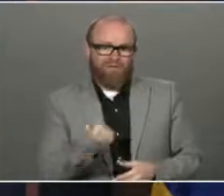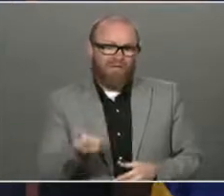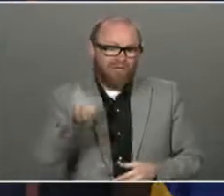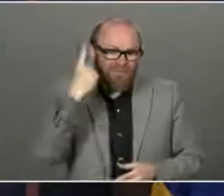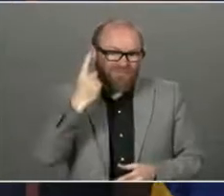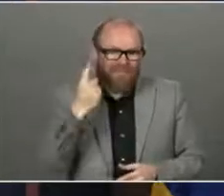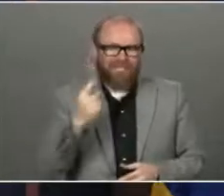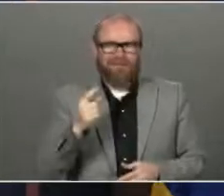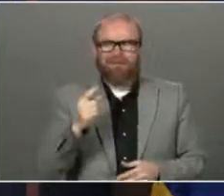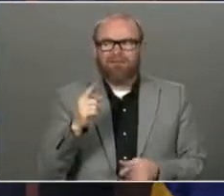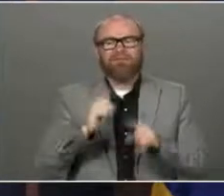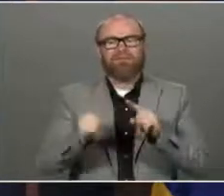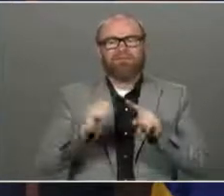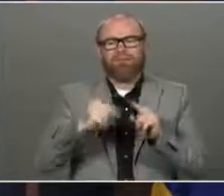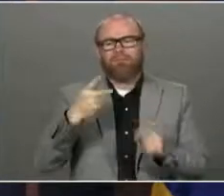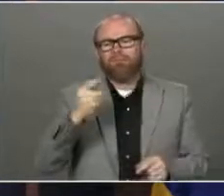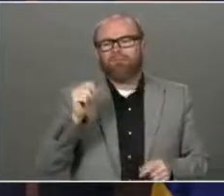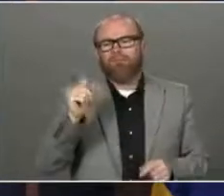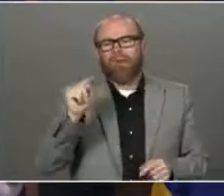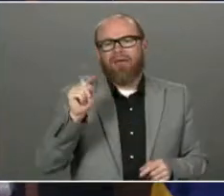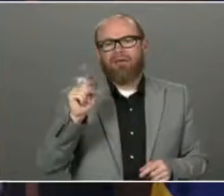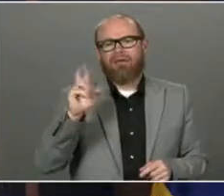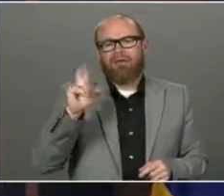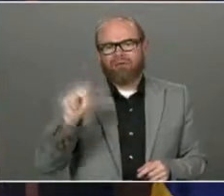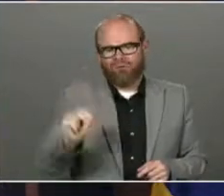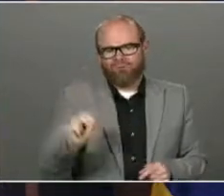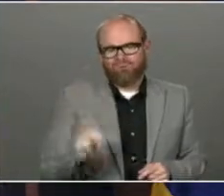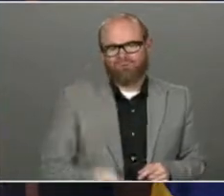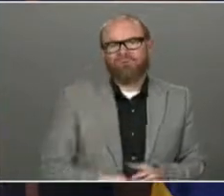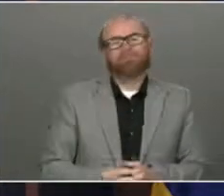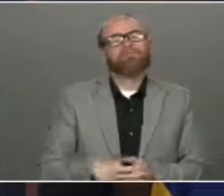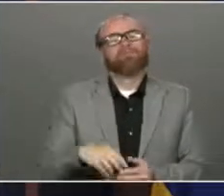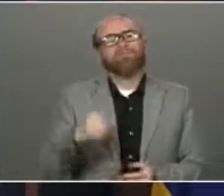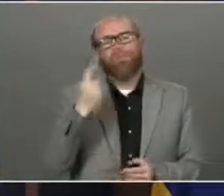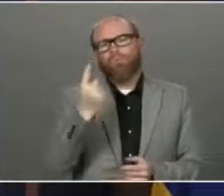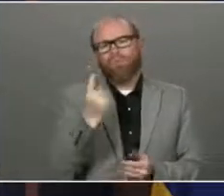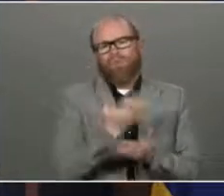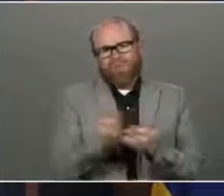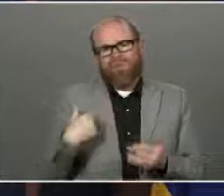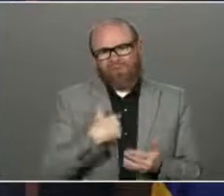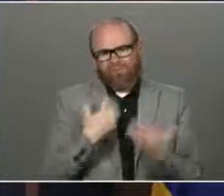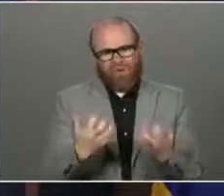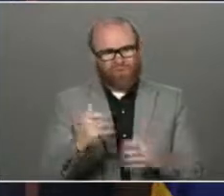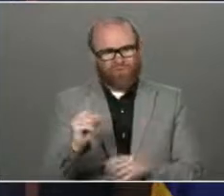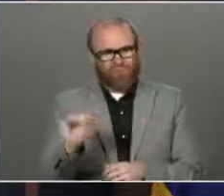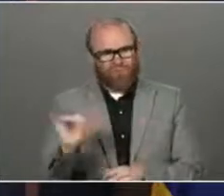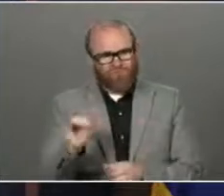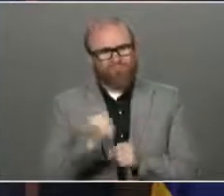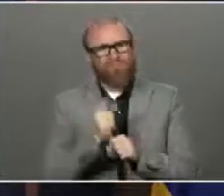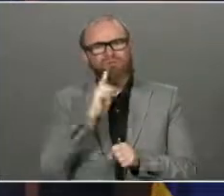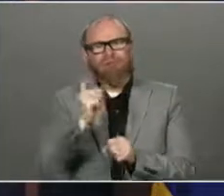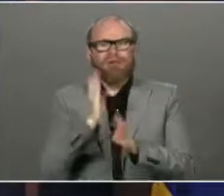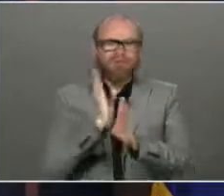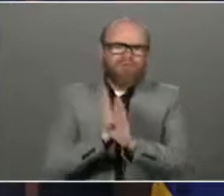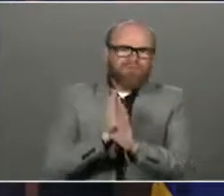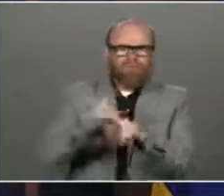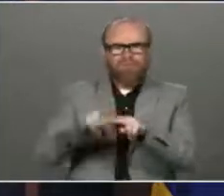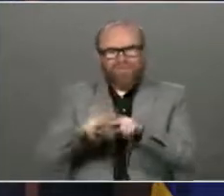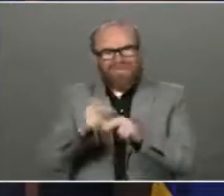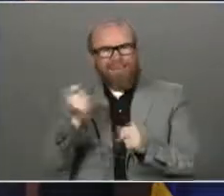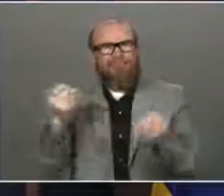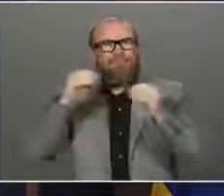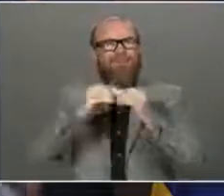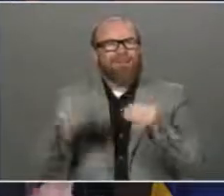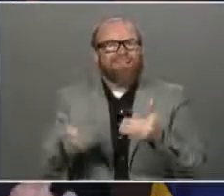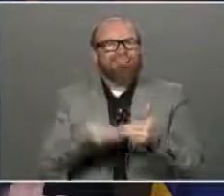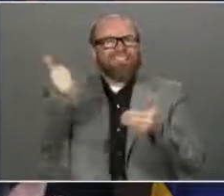transit patterns, so that we can help. And one of the things that we also want to do is make transit more convenient and